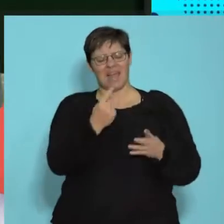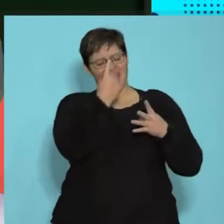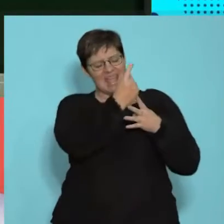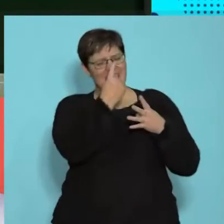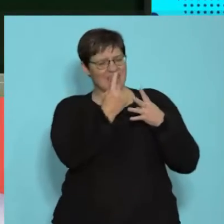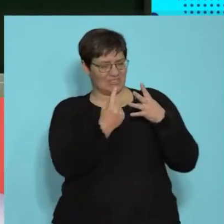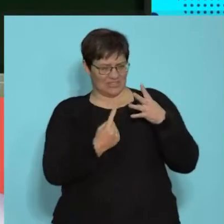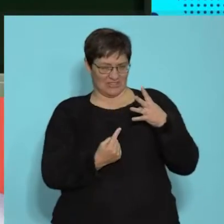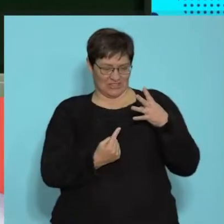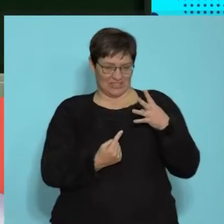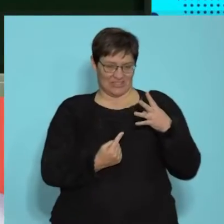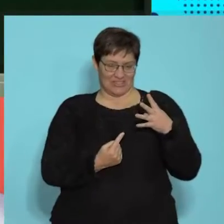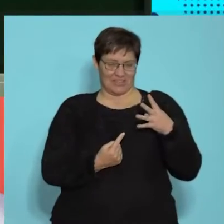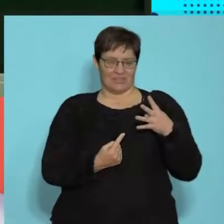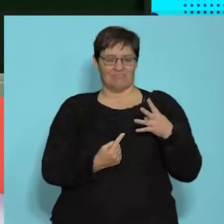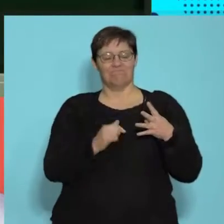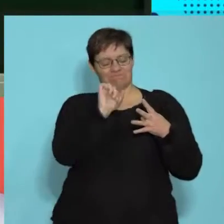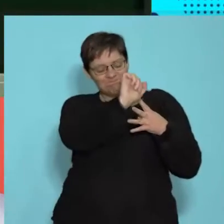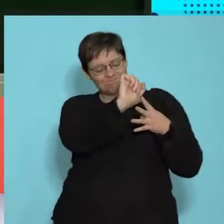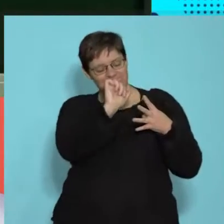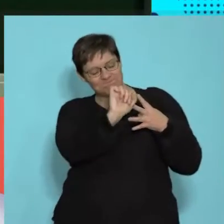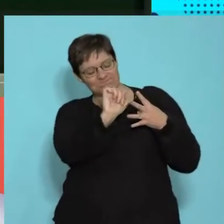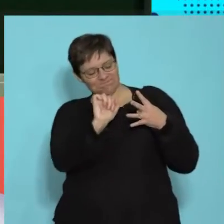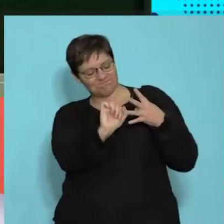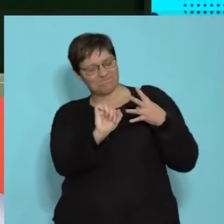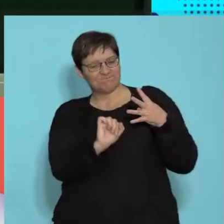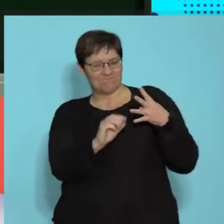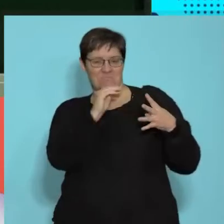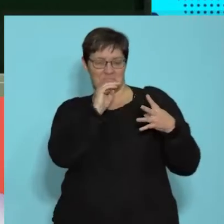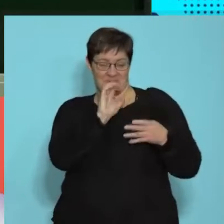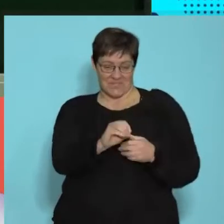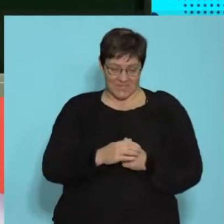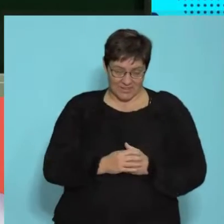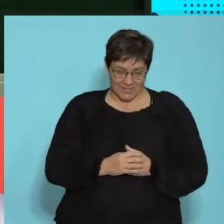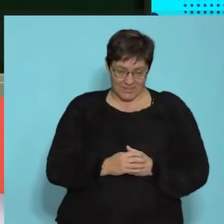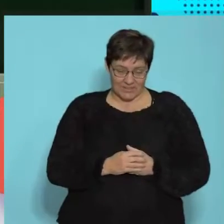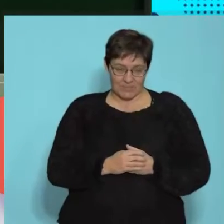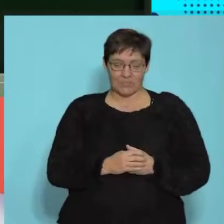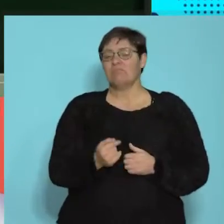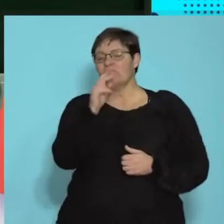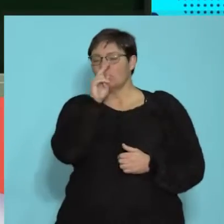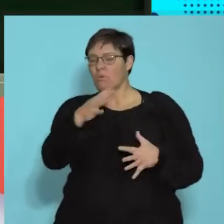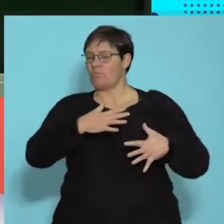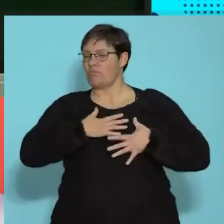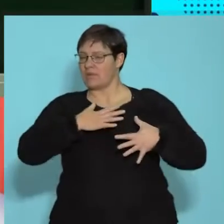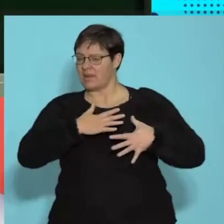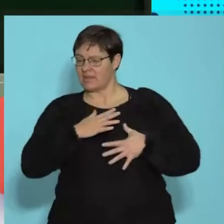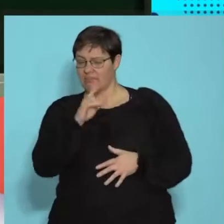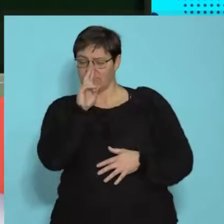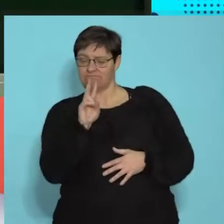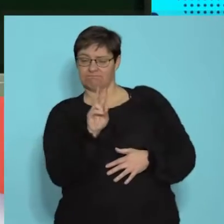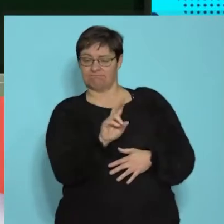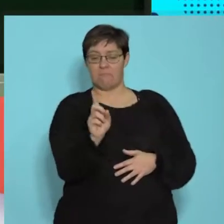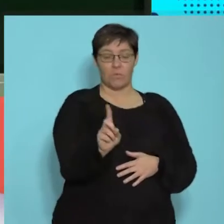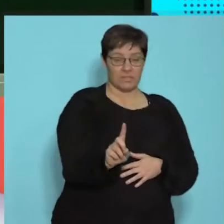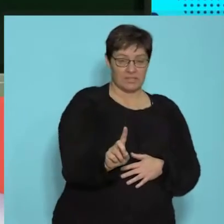know that each of them have got, right, their own particular definition. So when we look at breathing, we're going